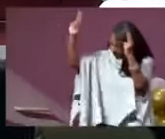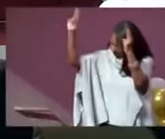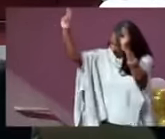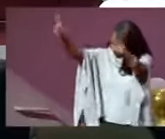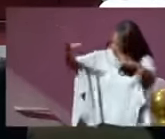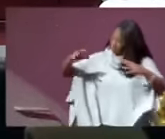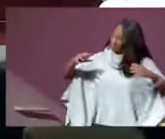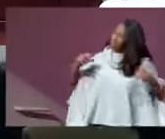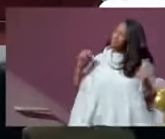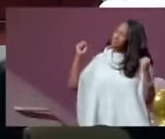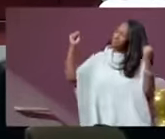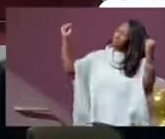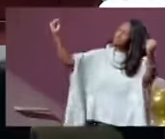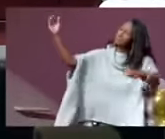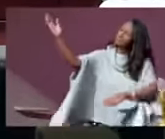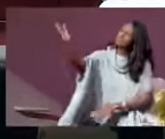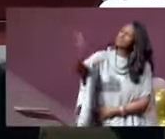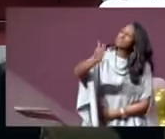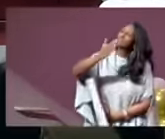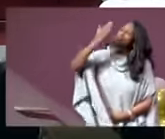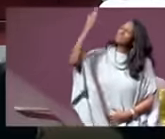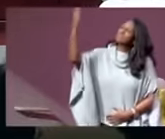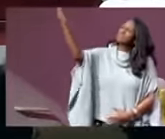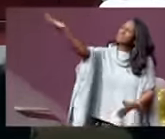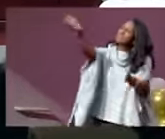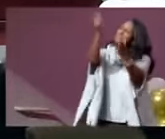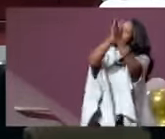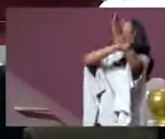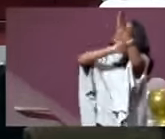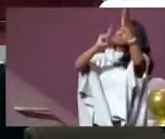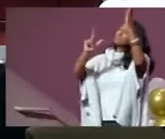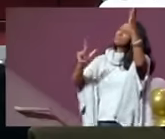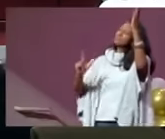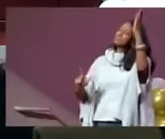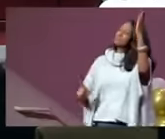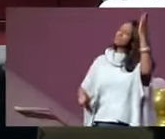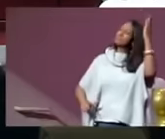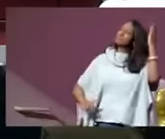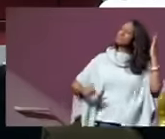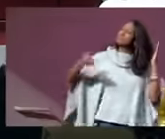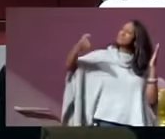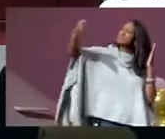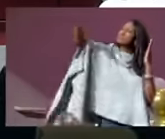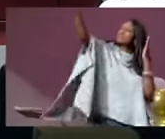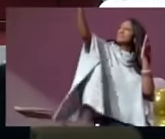Honor and power unto the Lord. Unto man, come on back in and drive that for me right here.